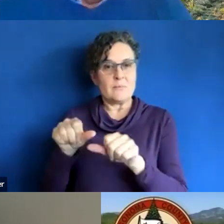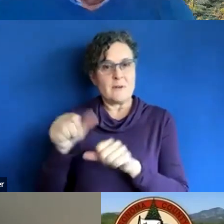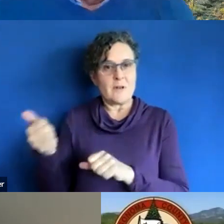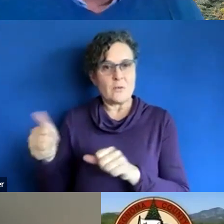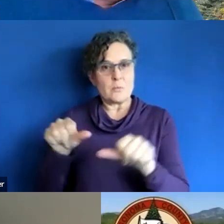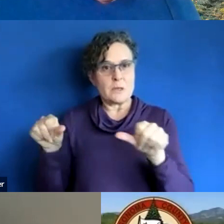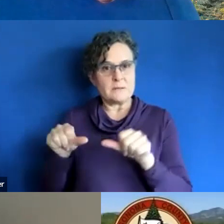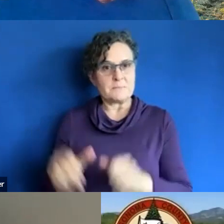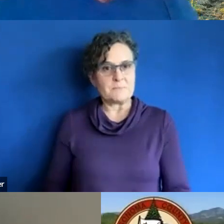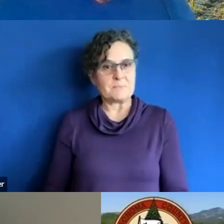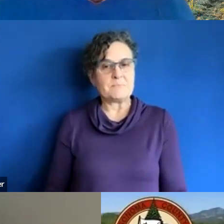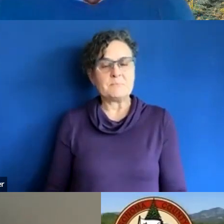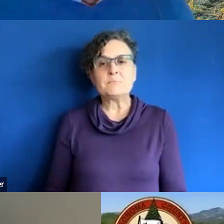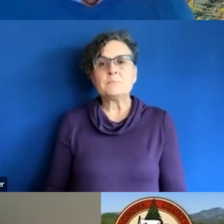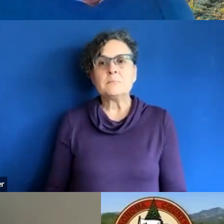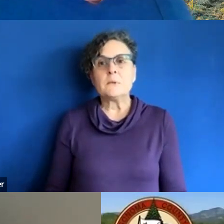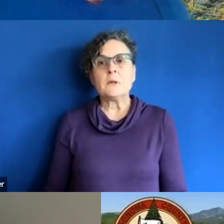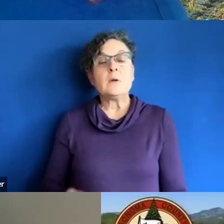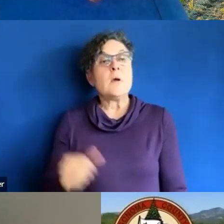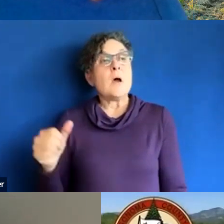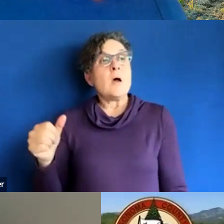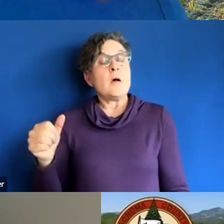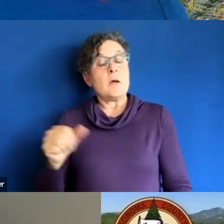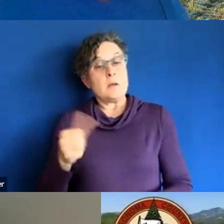Okay. We have another one of our